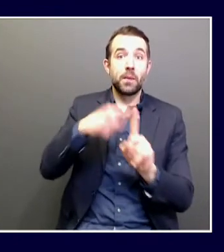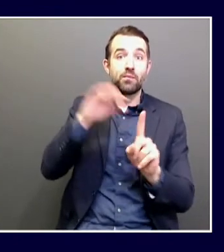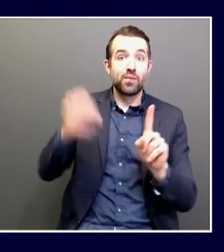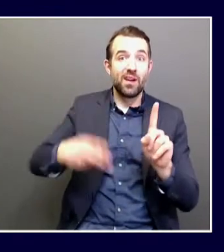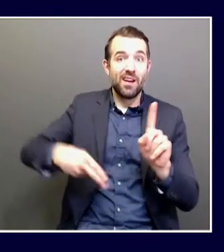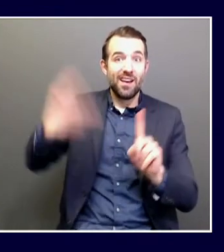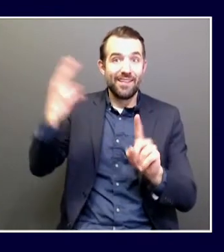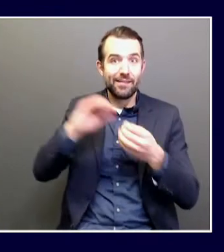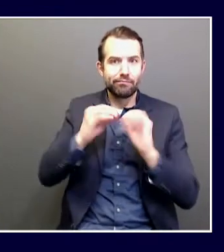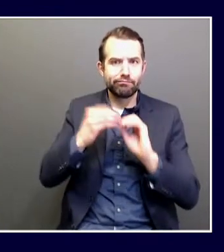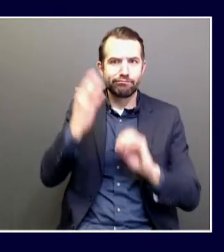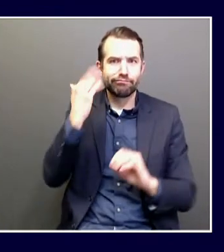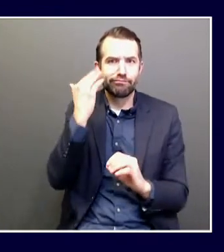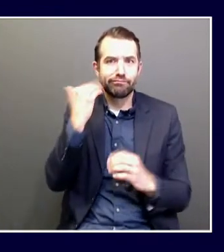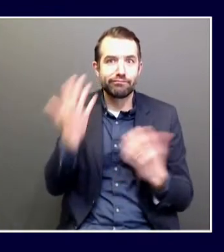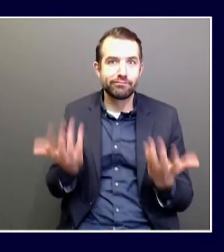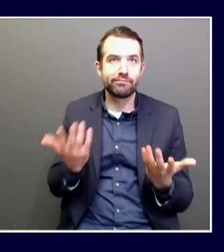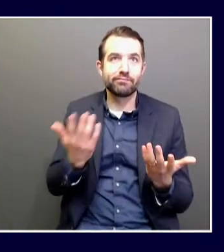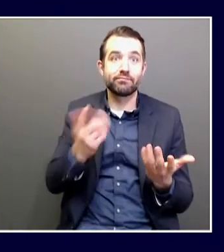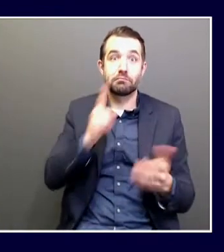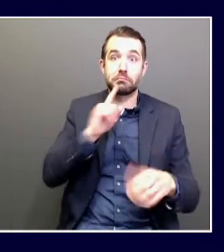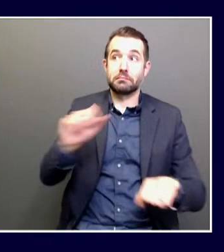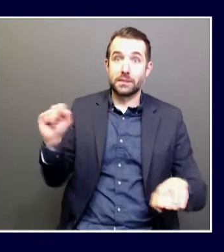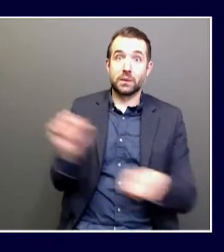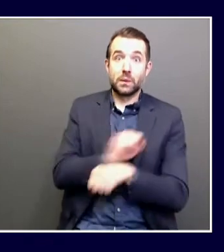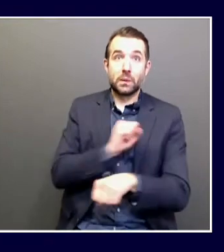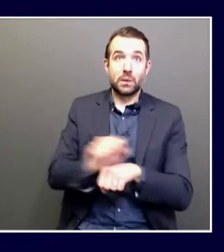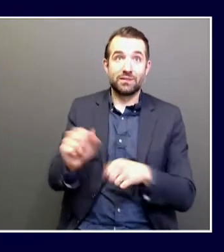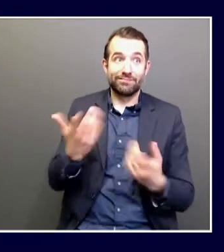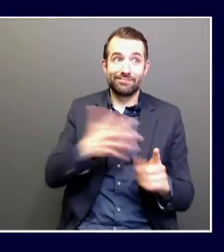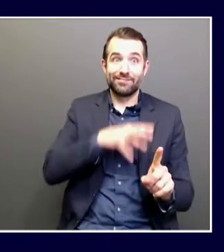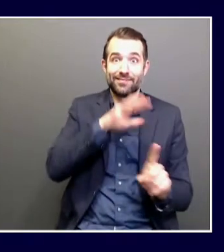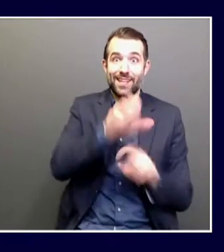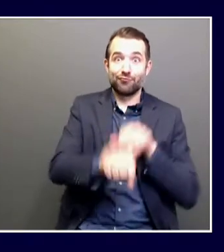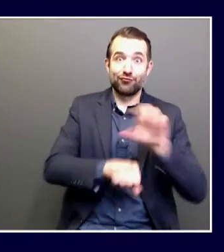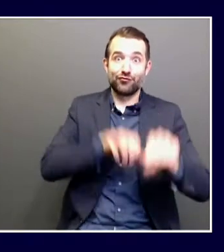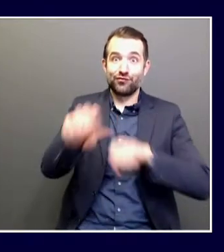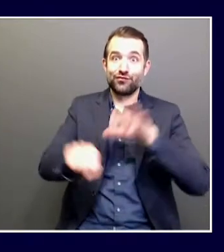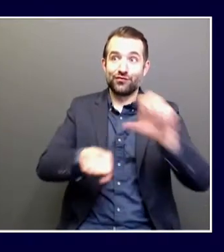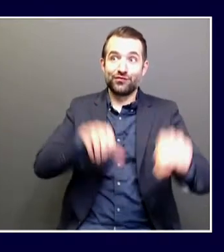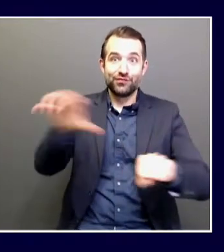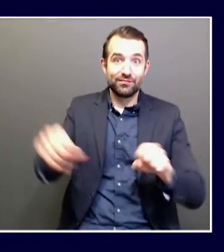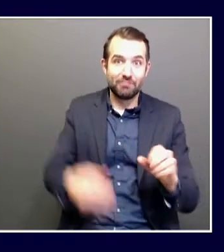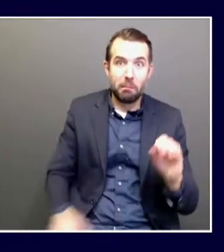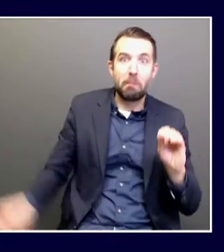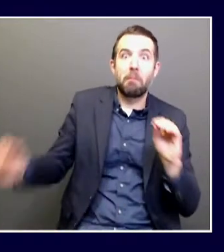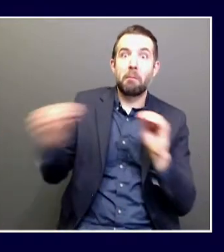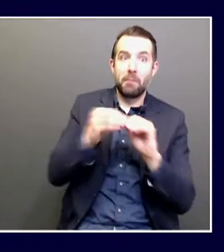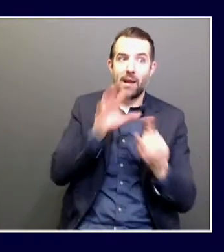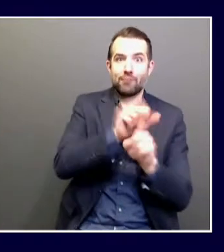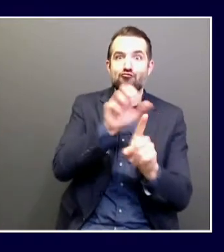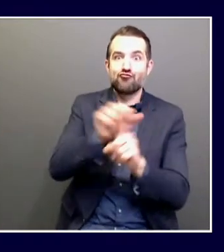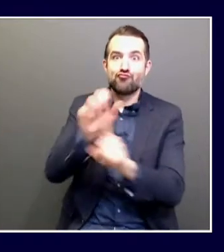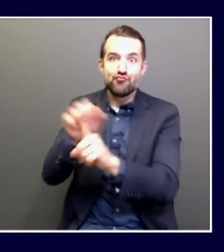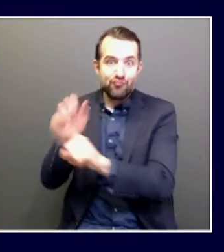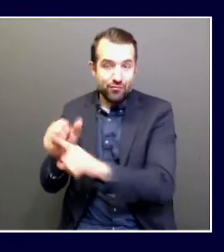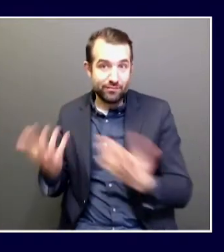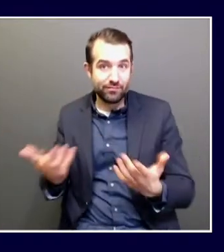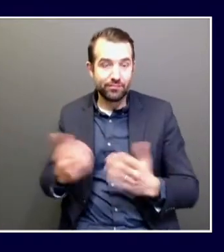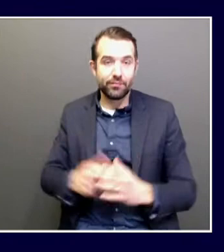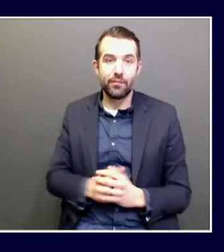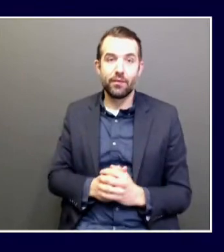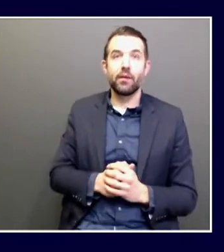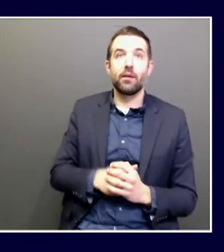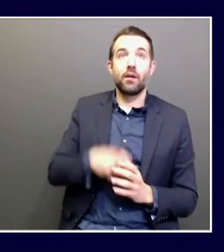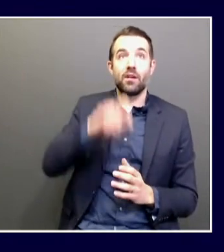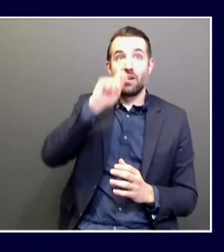are the number of positives being reported every day, not a contraction in the amount of testing that's happening.